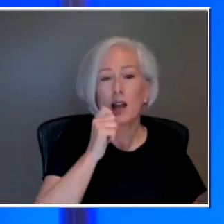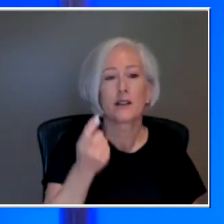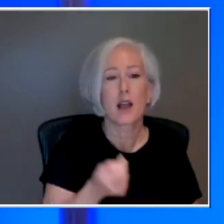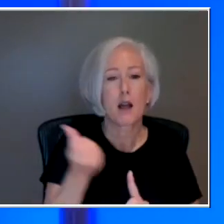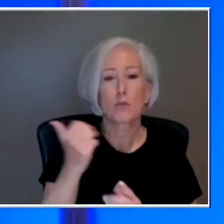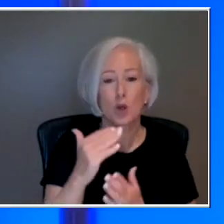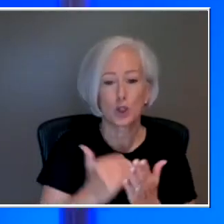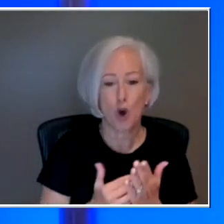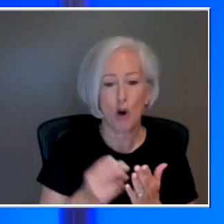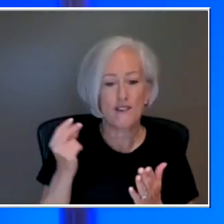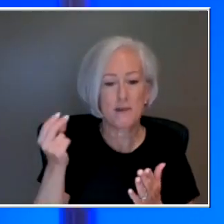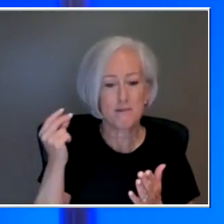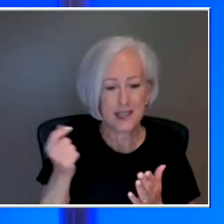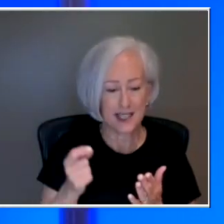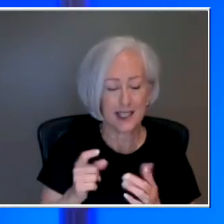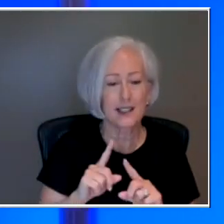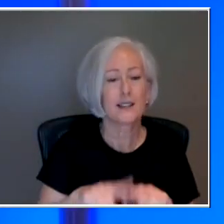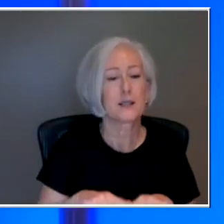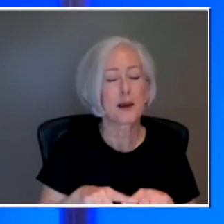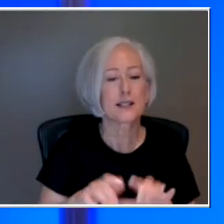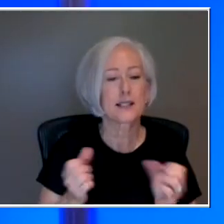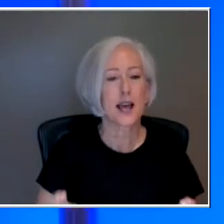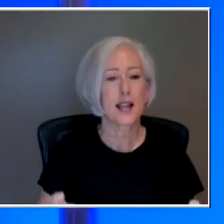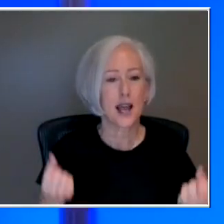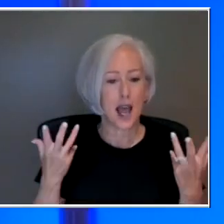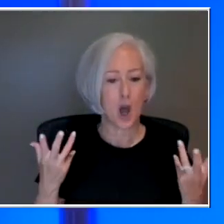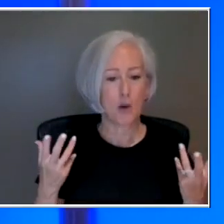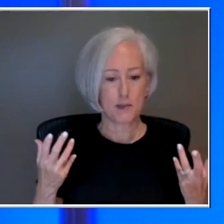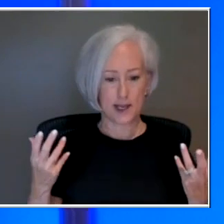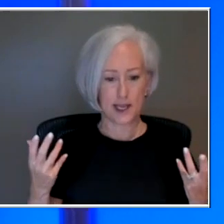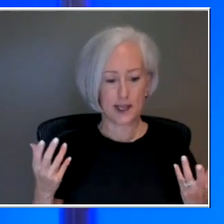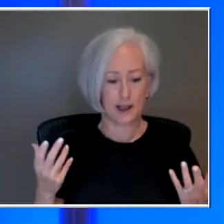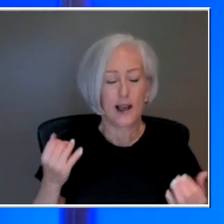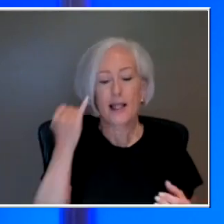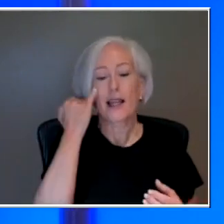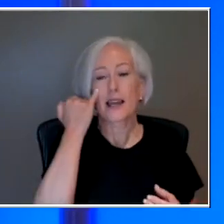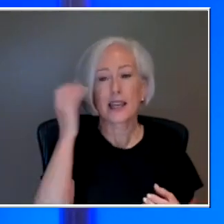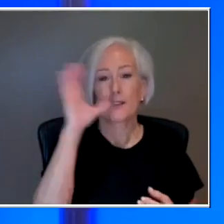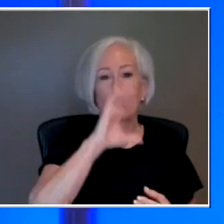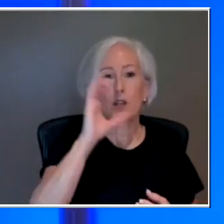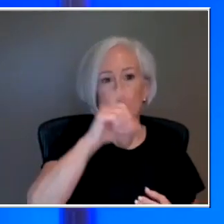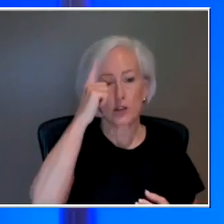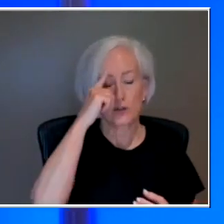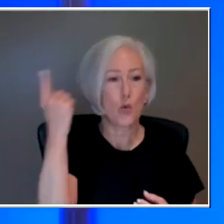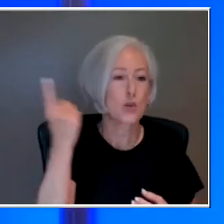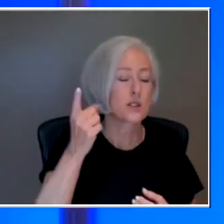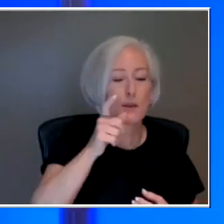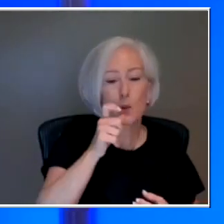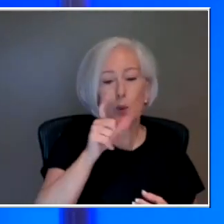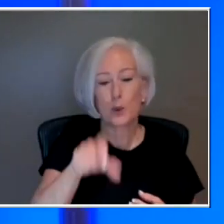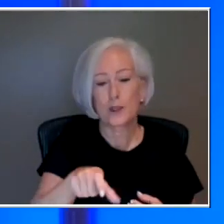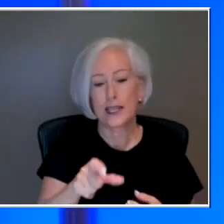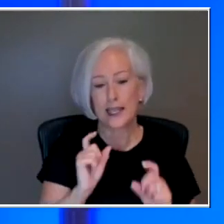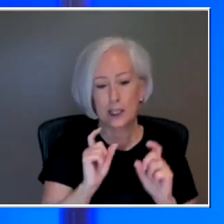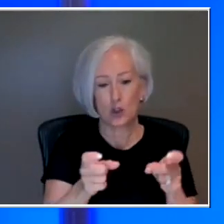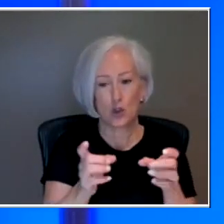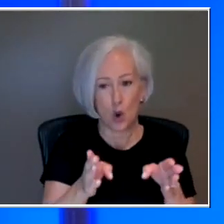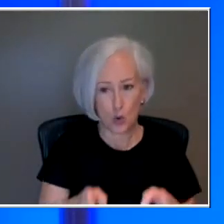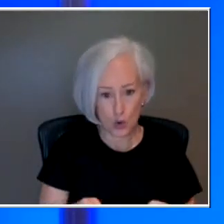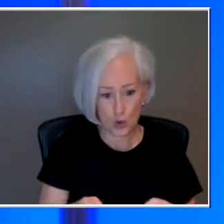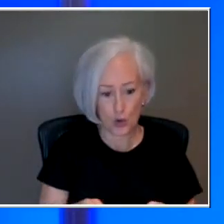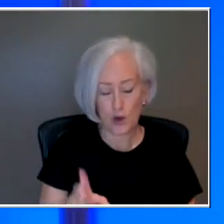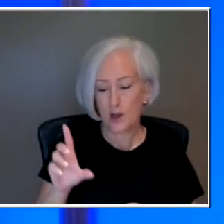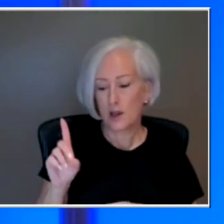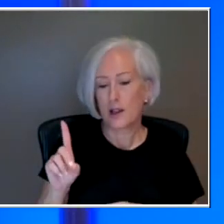right away. It all depends on how many. So when you do a search for somebody who needing a donor, the DNA,